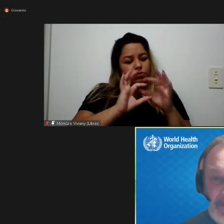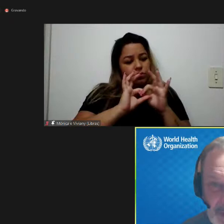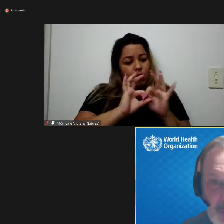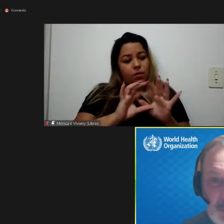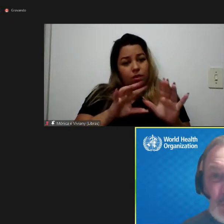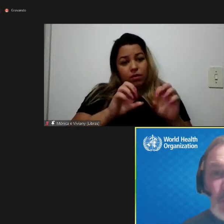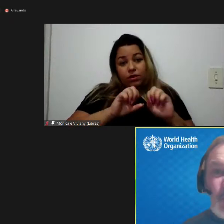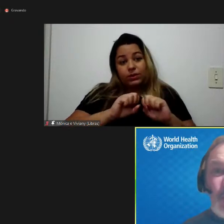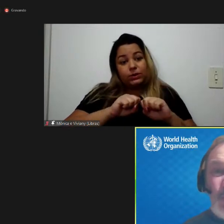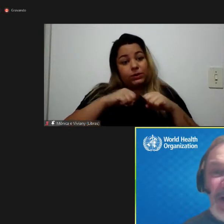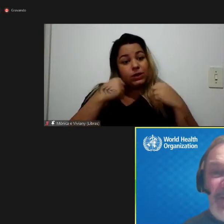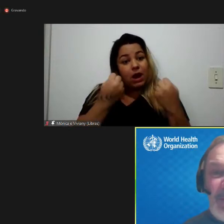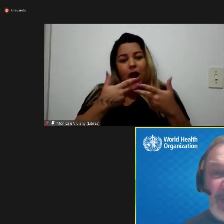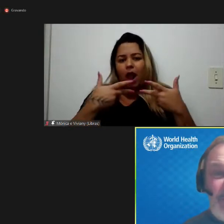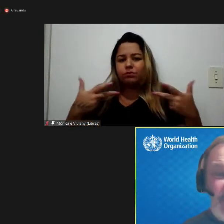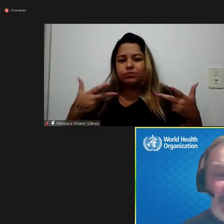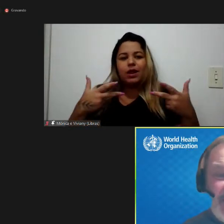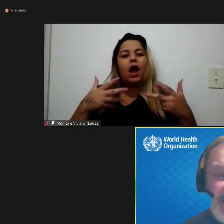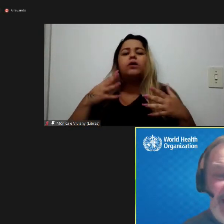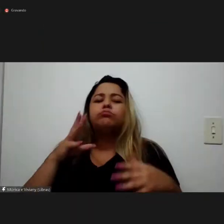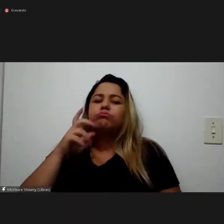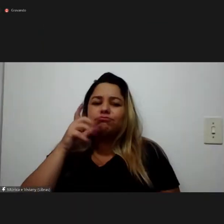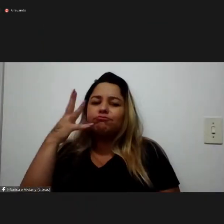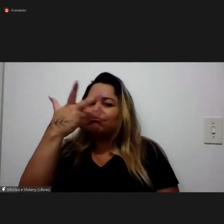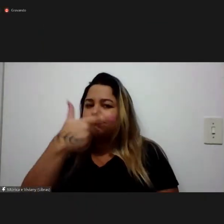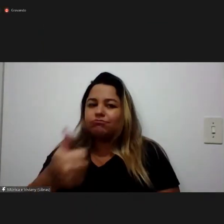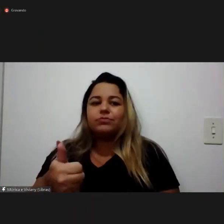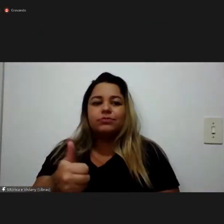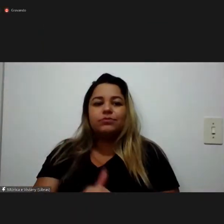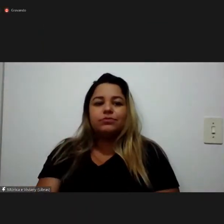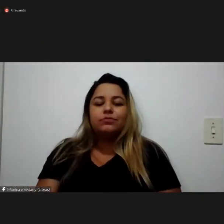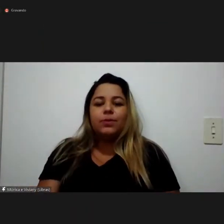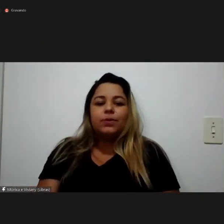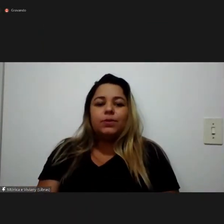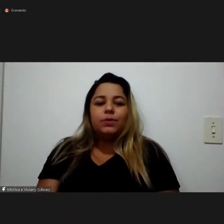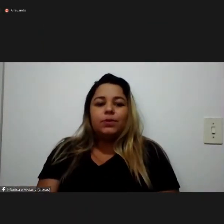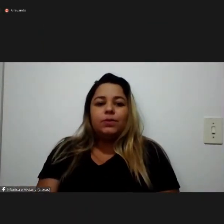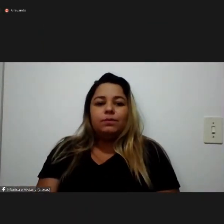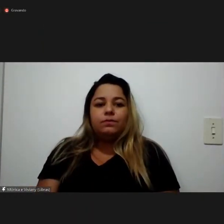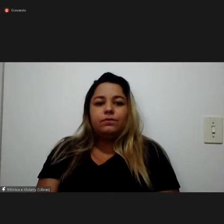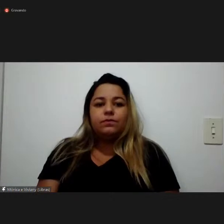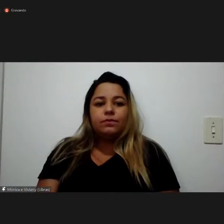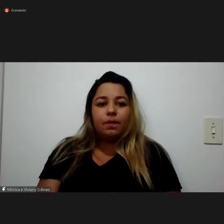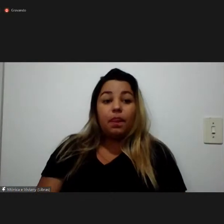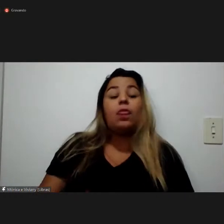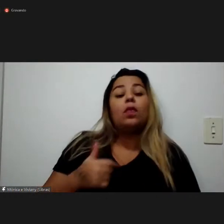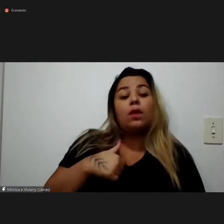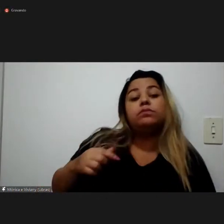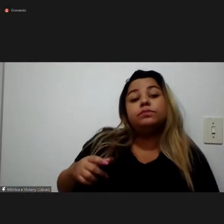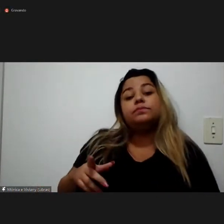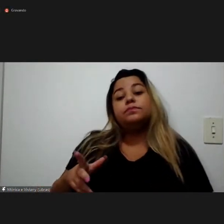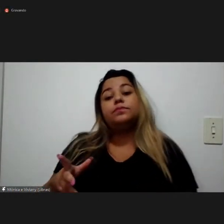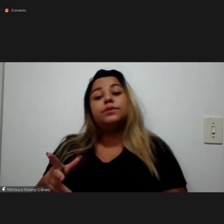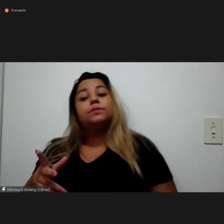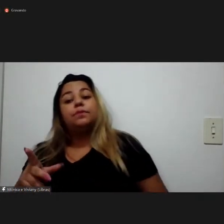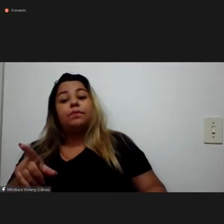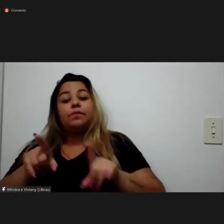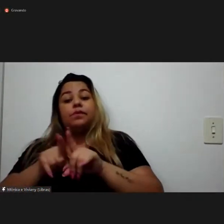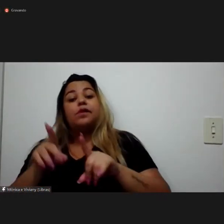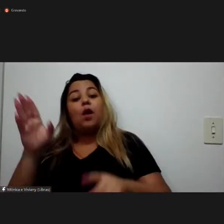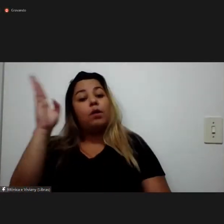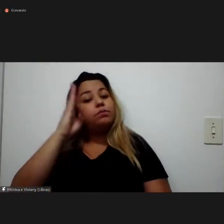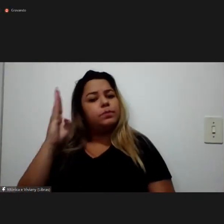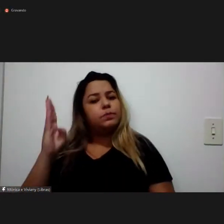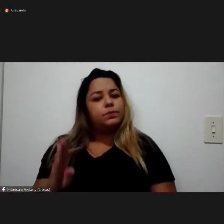Really kudos to the government of Brazil and to the Pan American Health Organization for this meeting. I